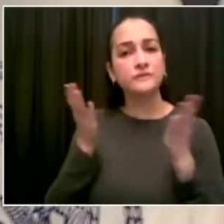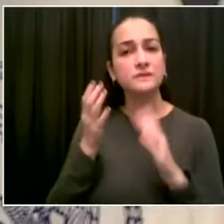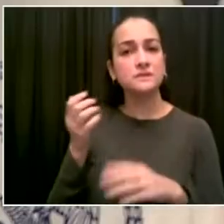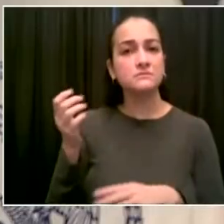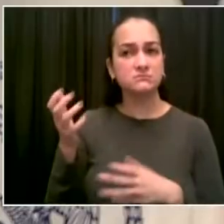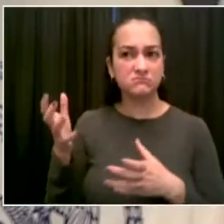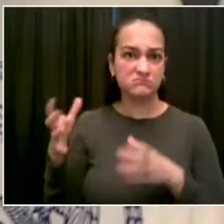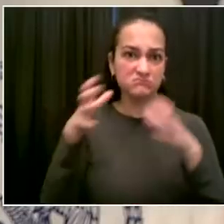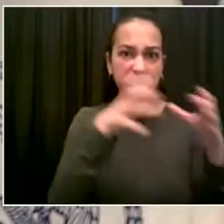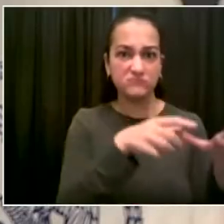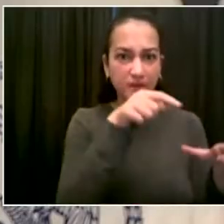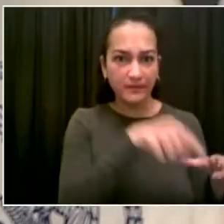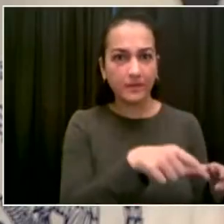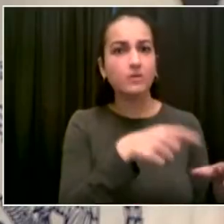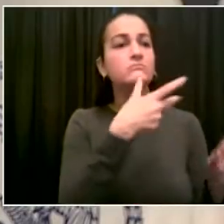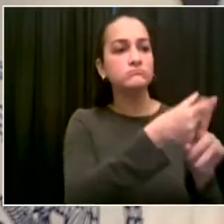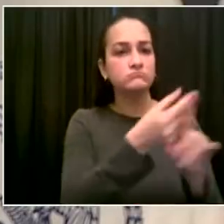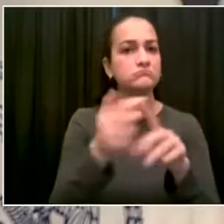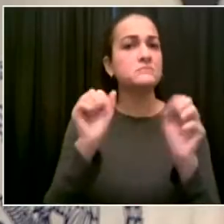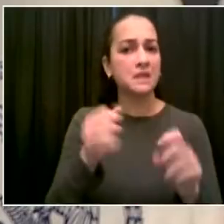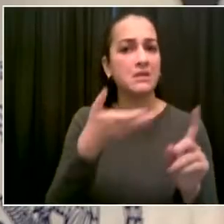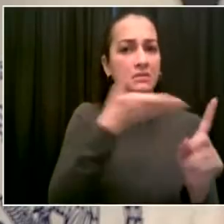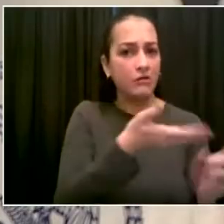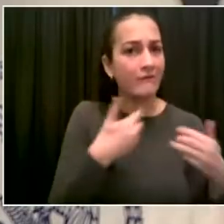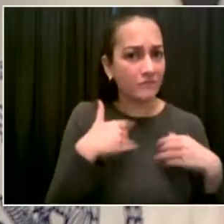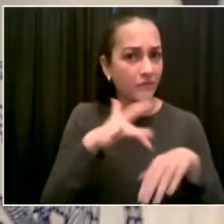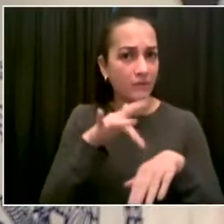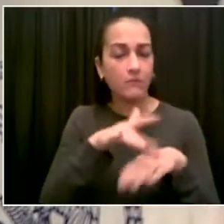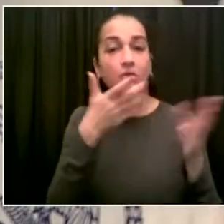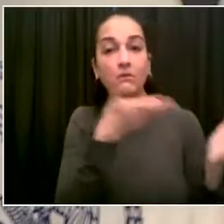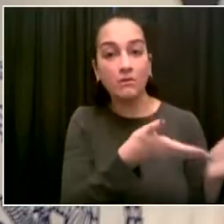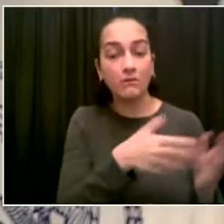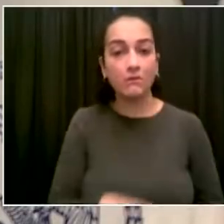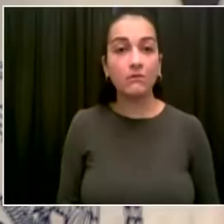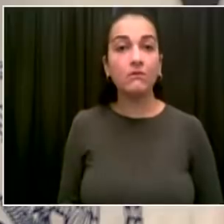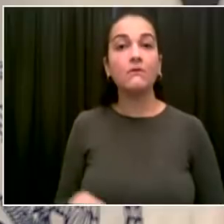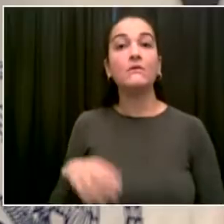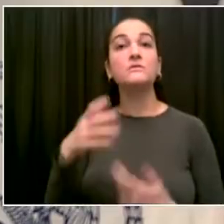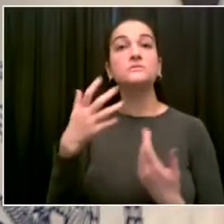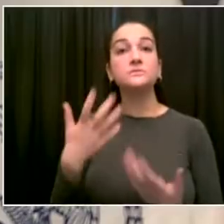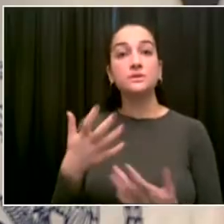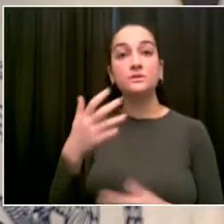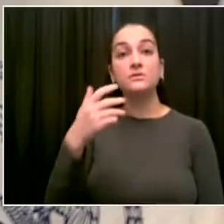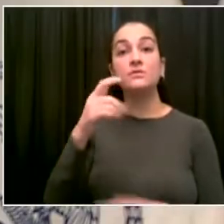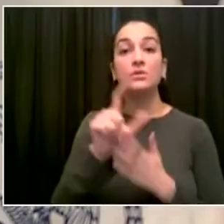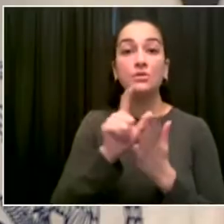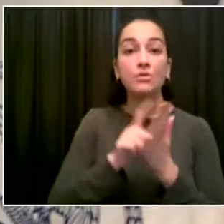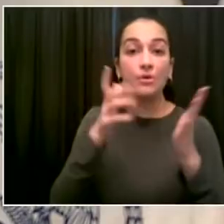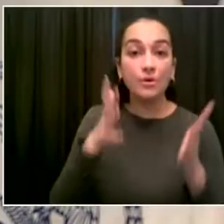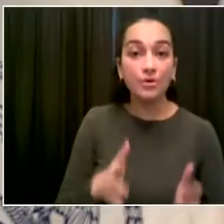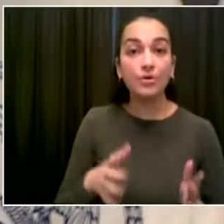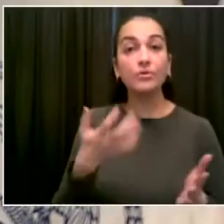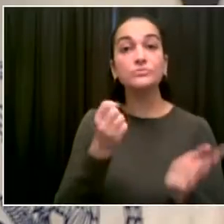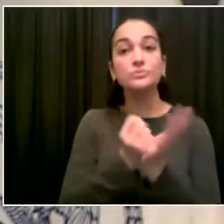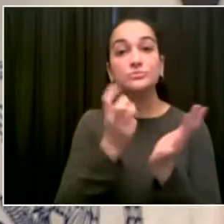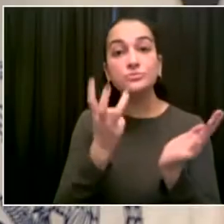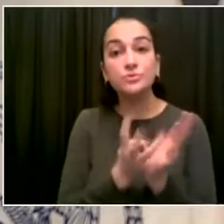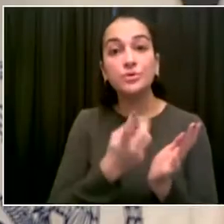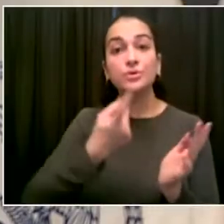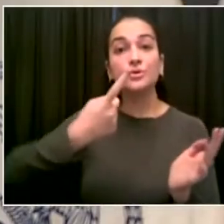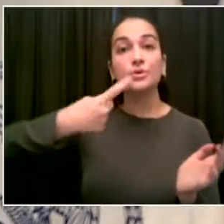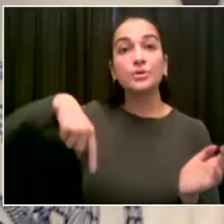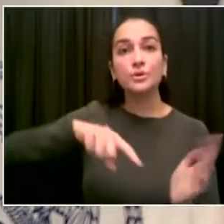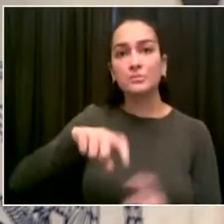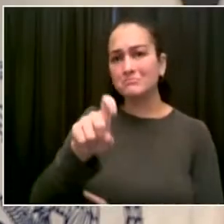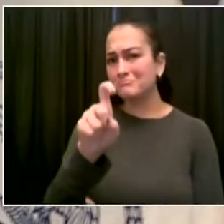of bringing back a number of uniform officers who weren't present, and we're in the process of intensely lowering the